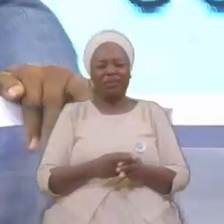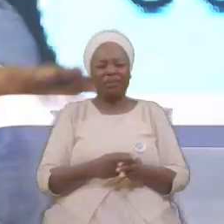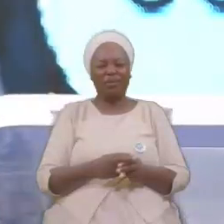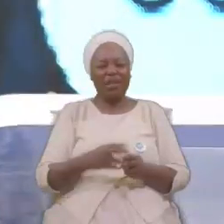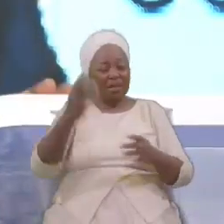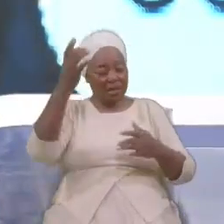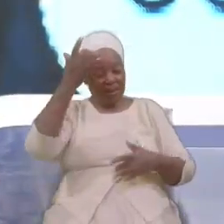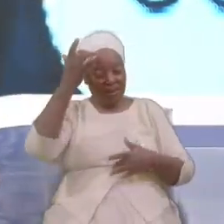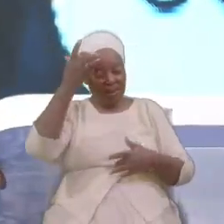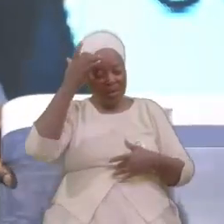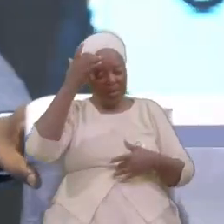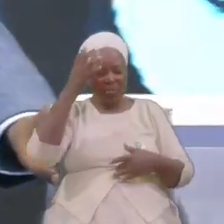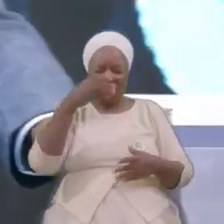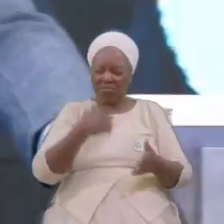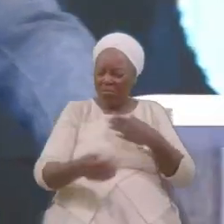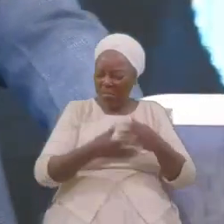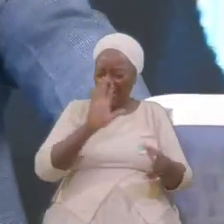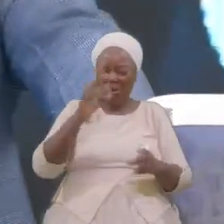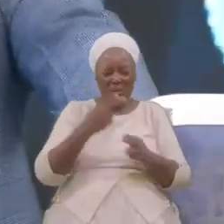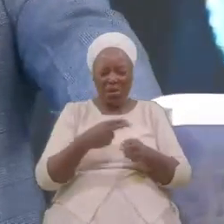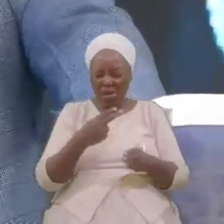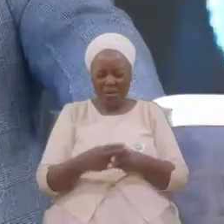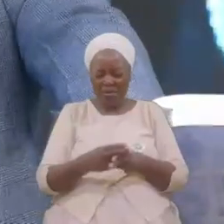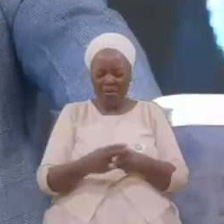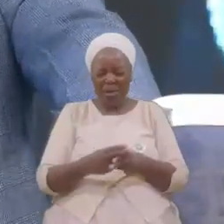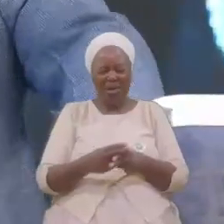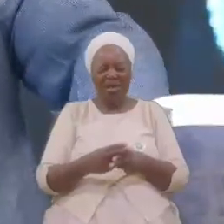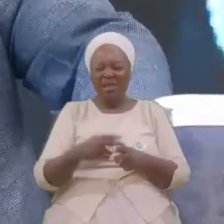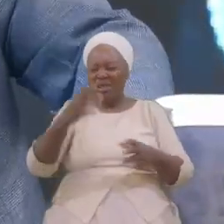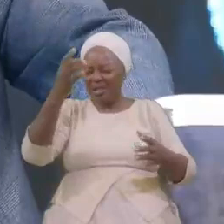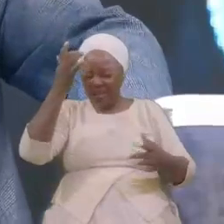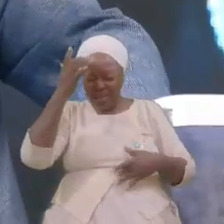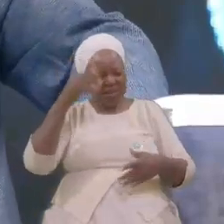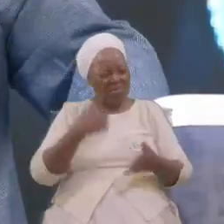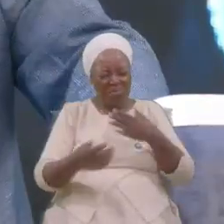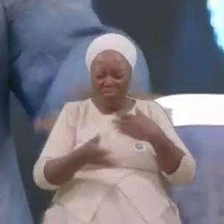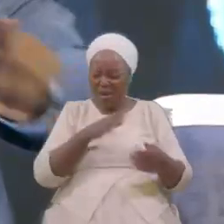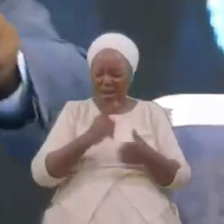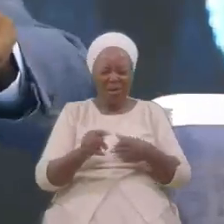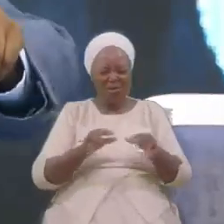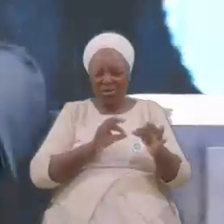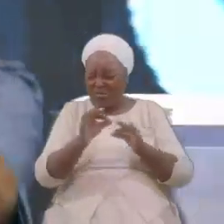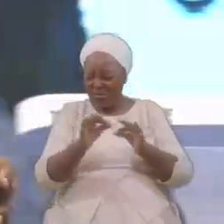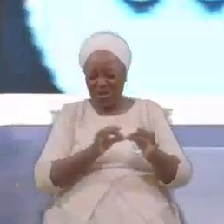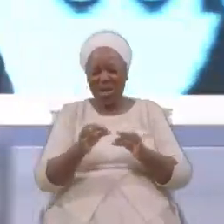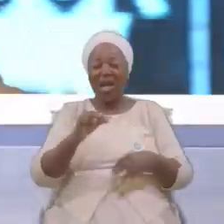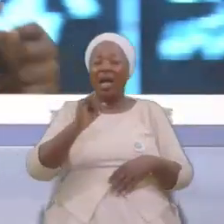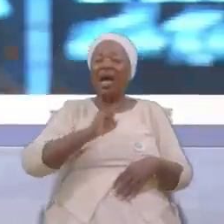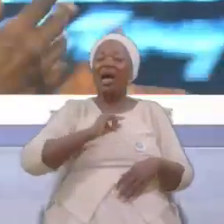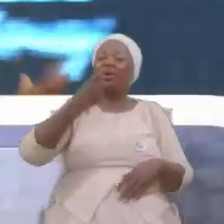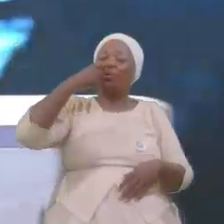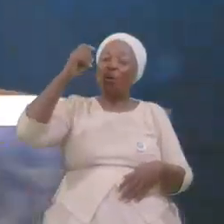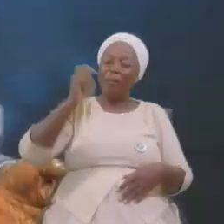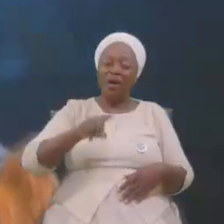Sickness, whatever your name, disease, whatever your description, I command you,